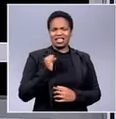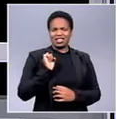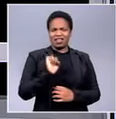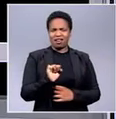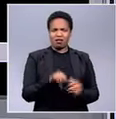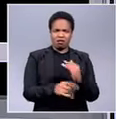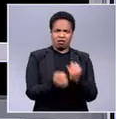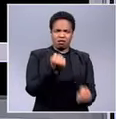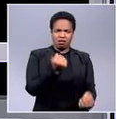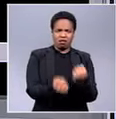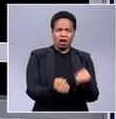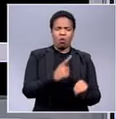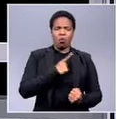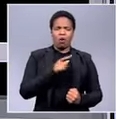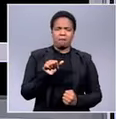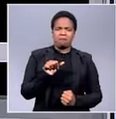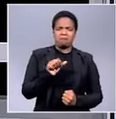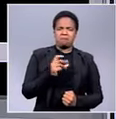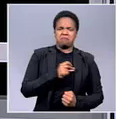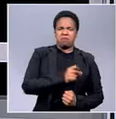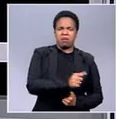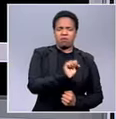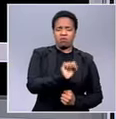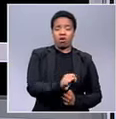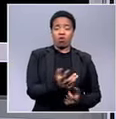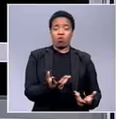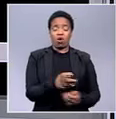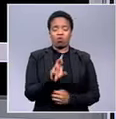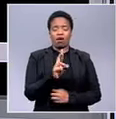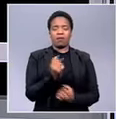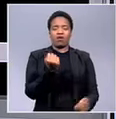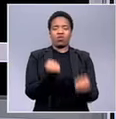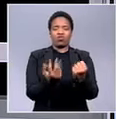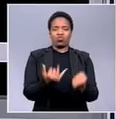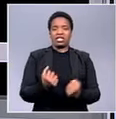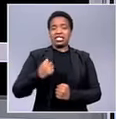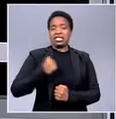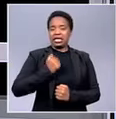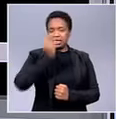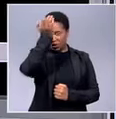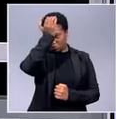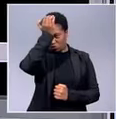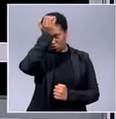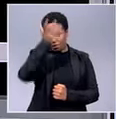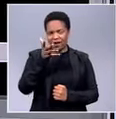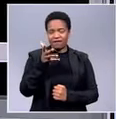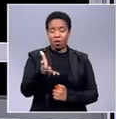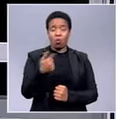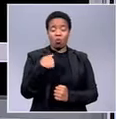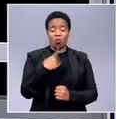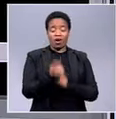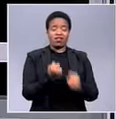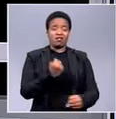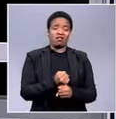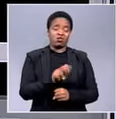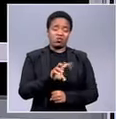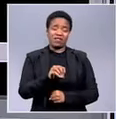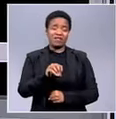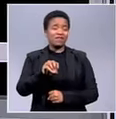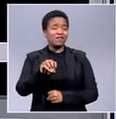an attempt to get back at him. He was in the Randburg Magistrates Court, where Duduzane Zuma is on trial for culpable homicide and negligent